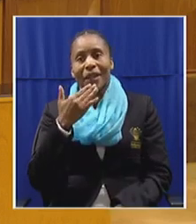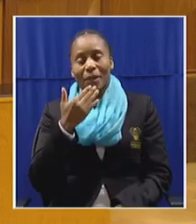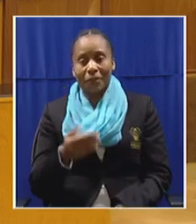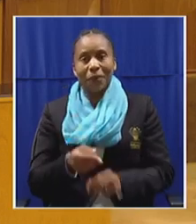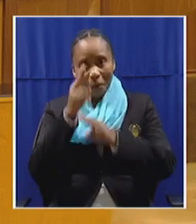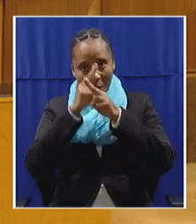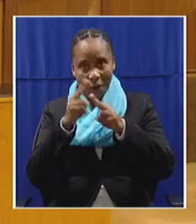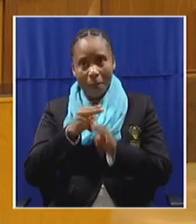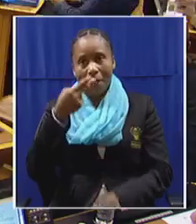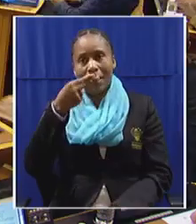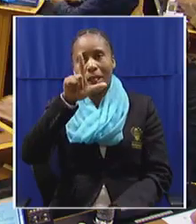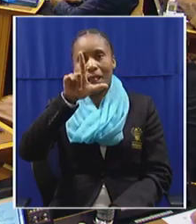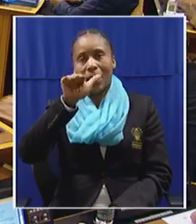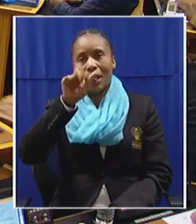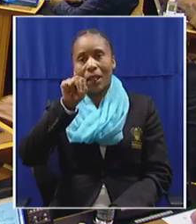Shengwa.